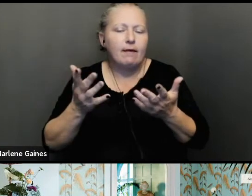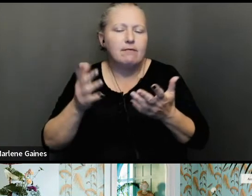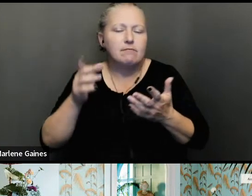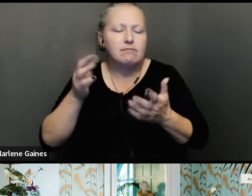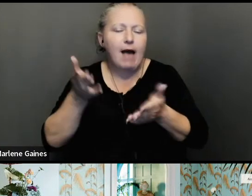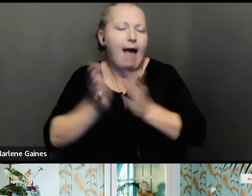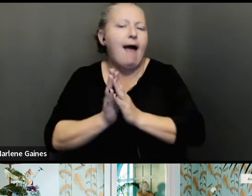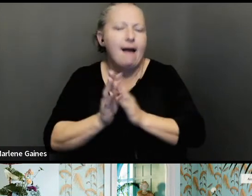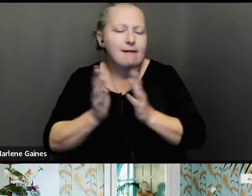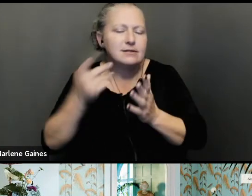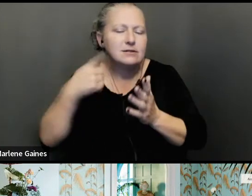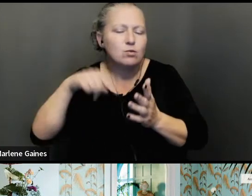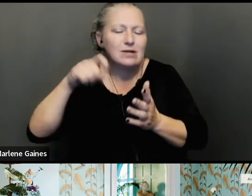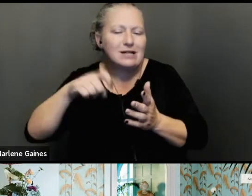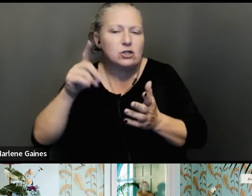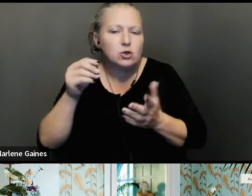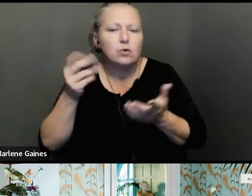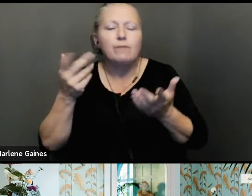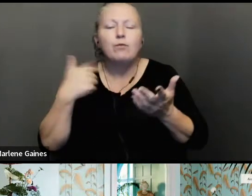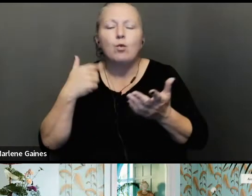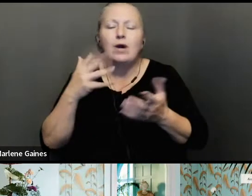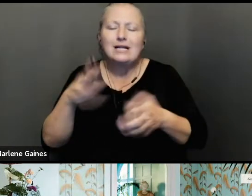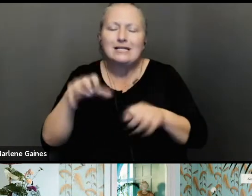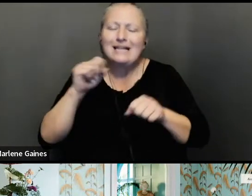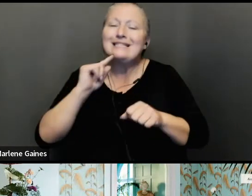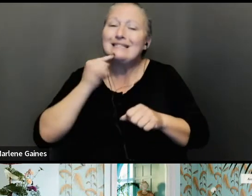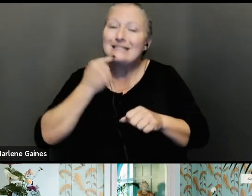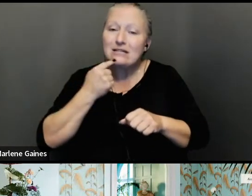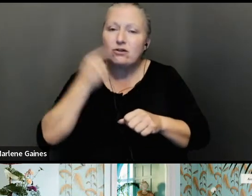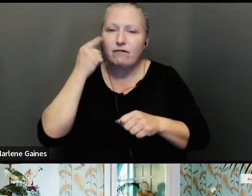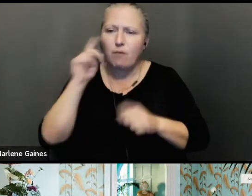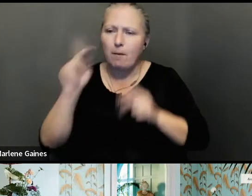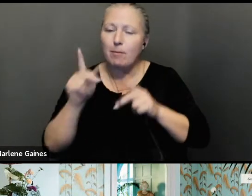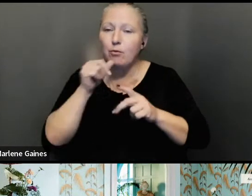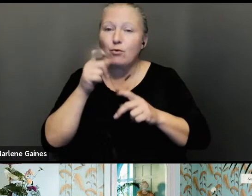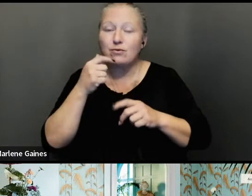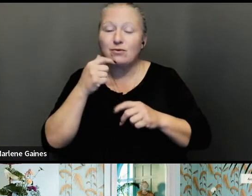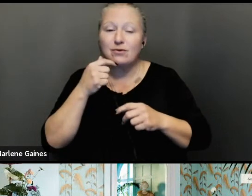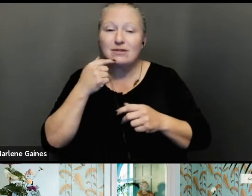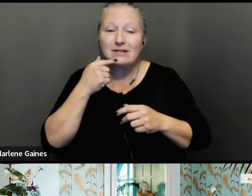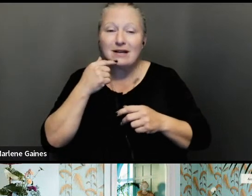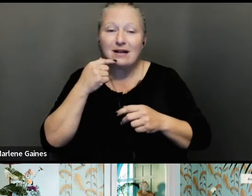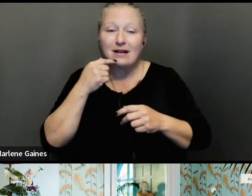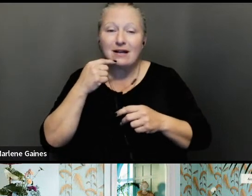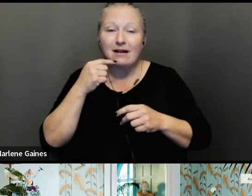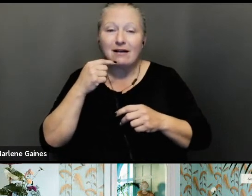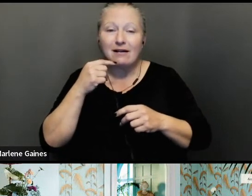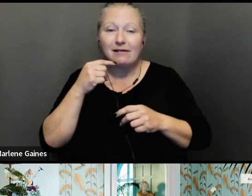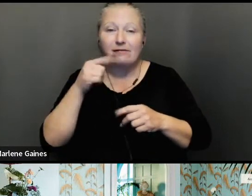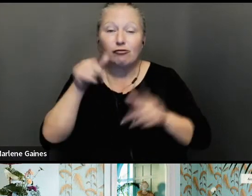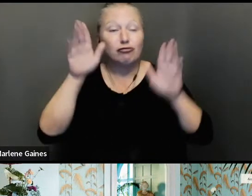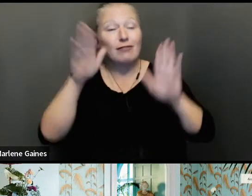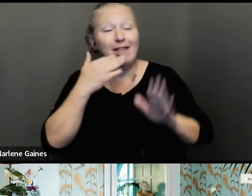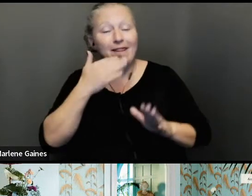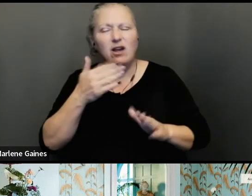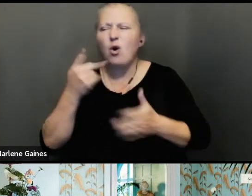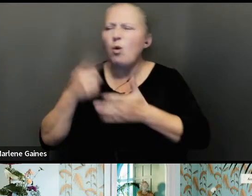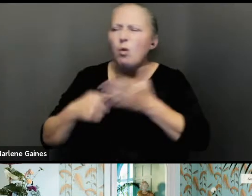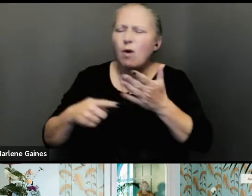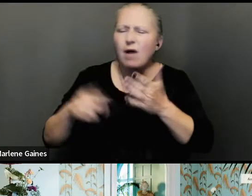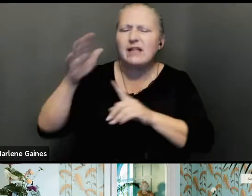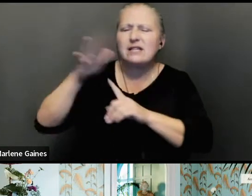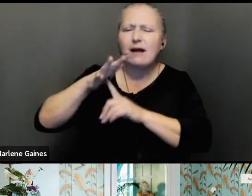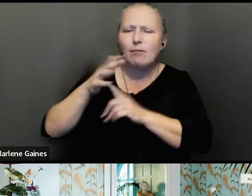we take those just as seriously as the ones that say, you're great, thank you. Yep. What were some of the top